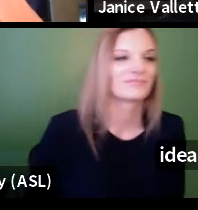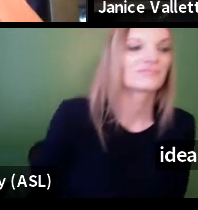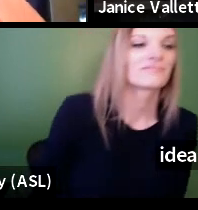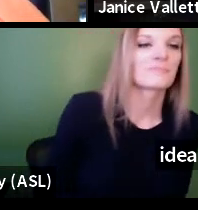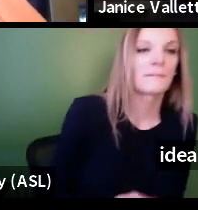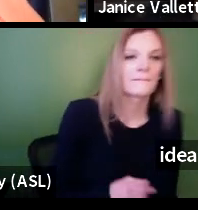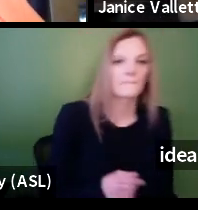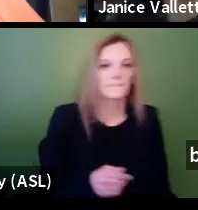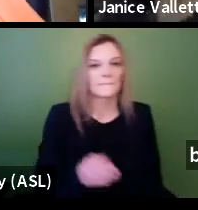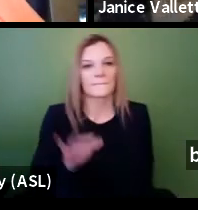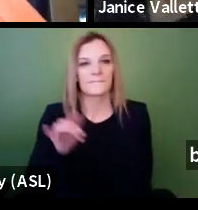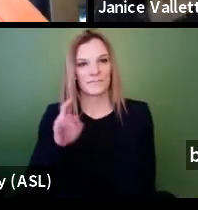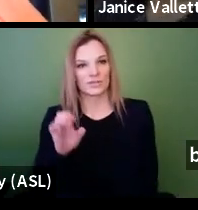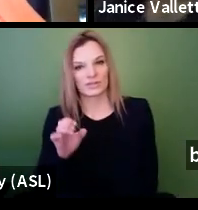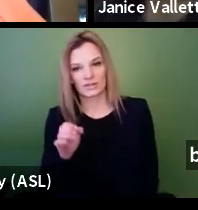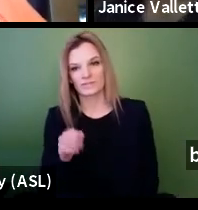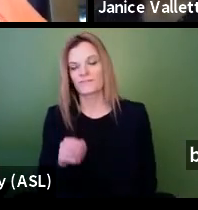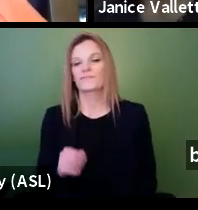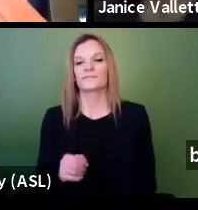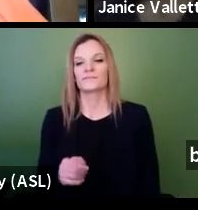Janice?